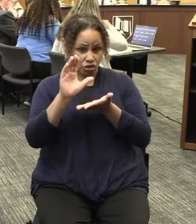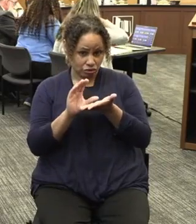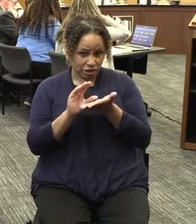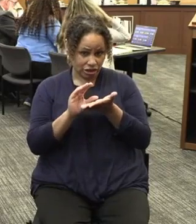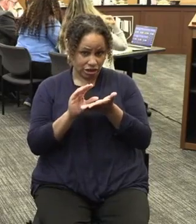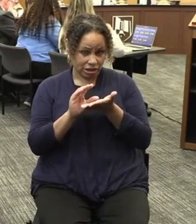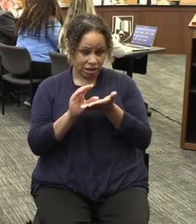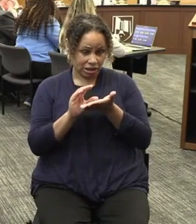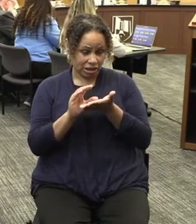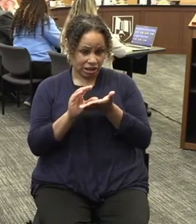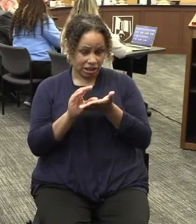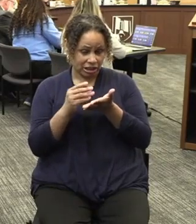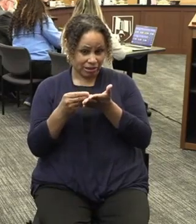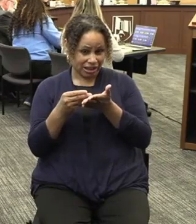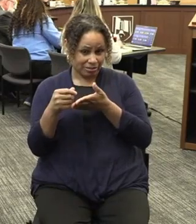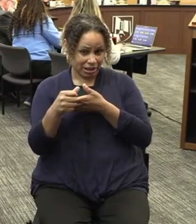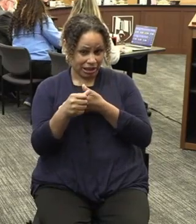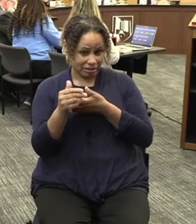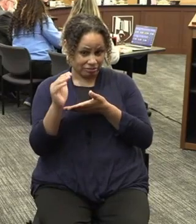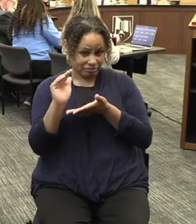now.